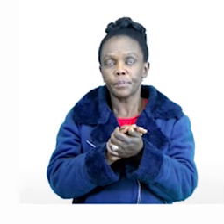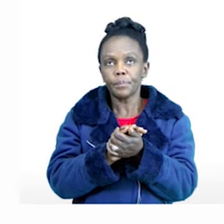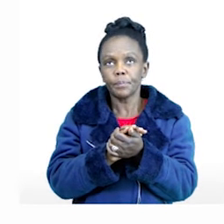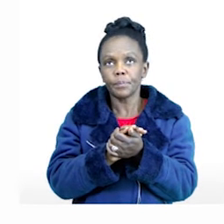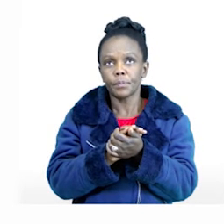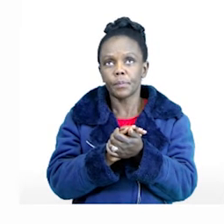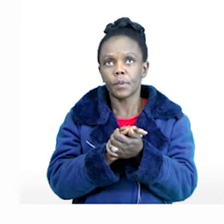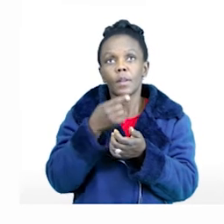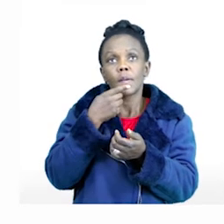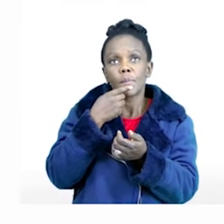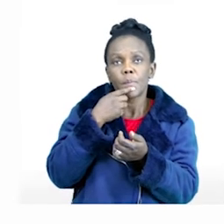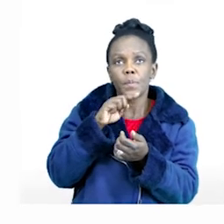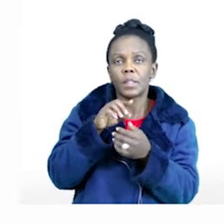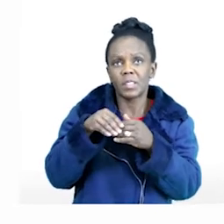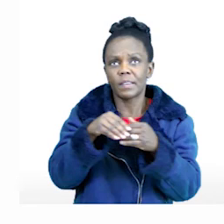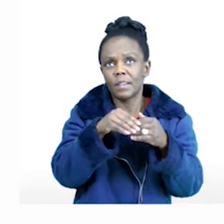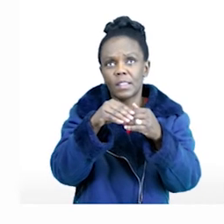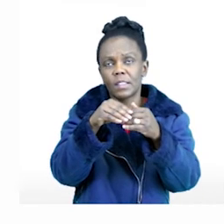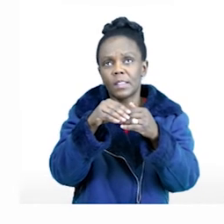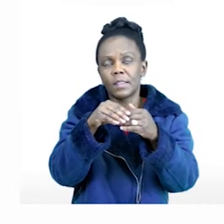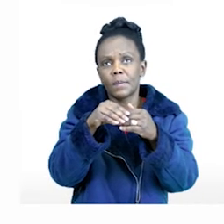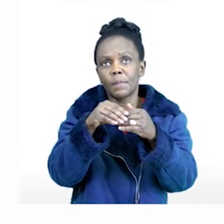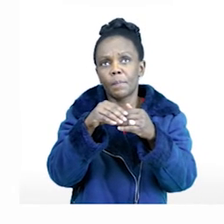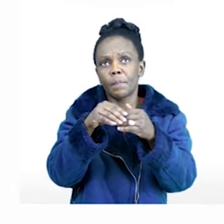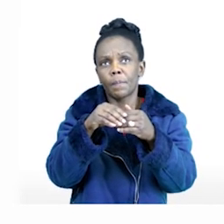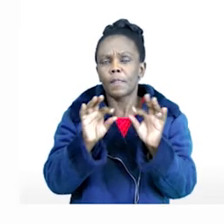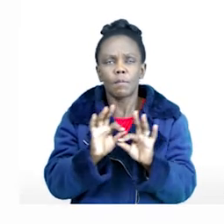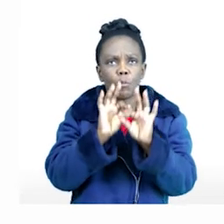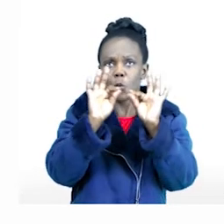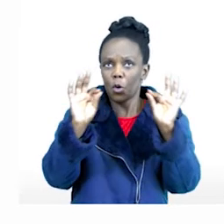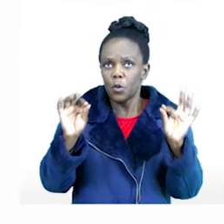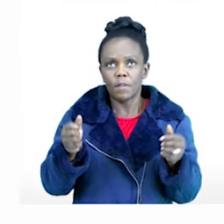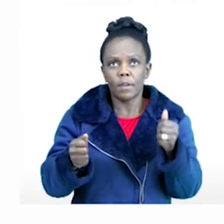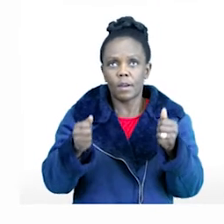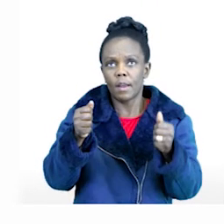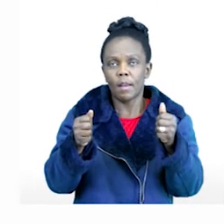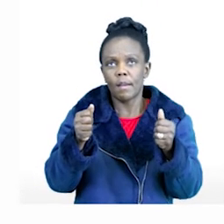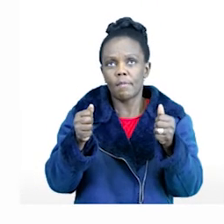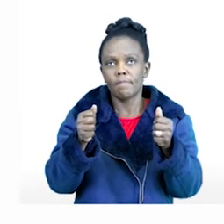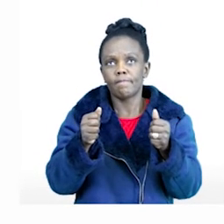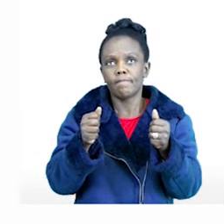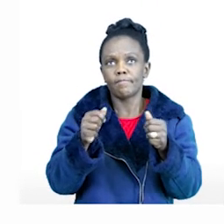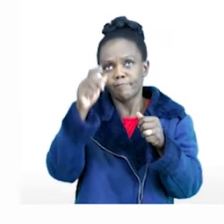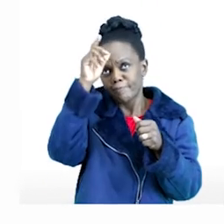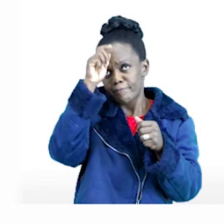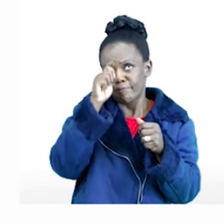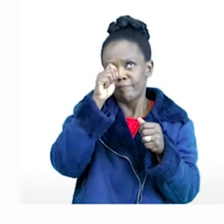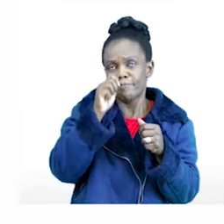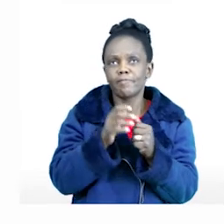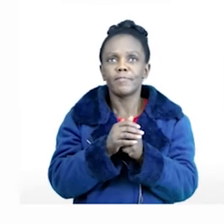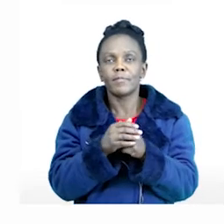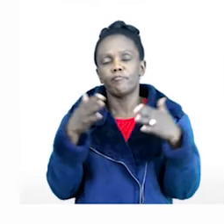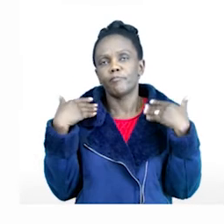a young man who is traveling. He is going in a nice car and he has a very beautiful hat on. He seems